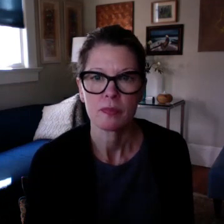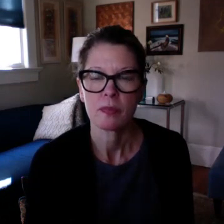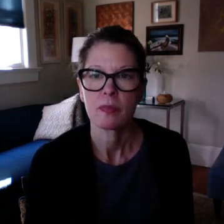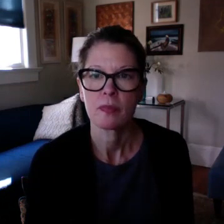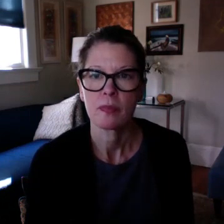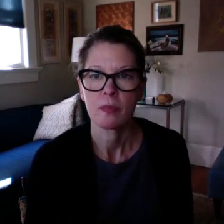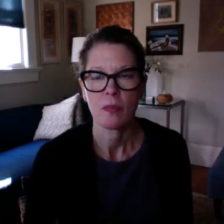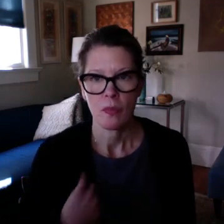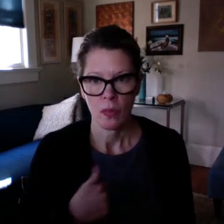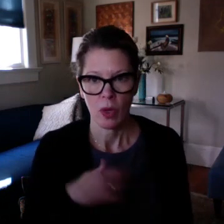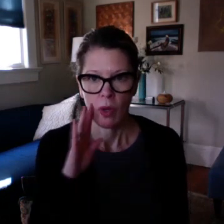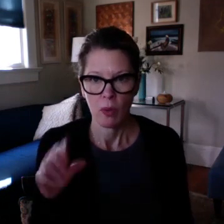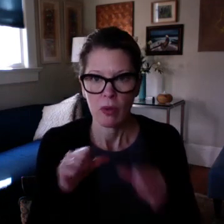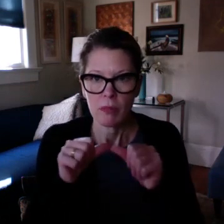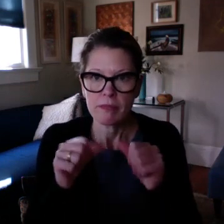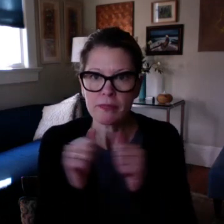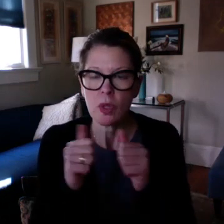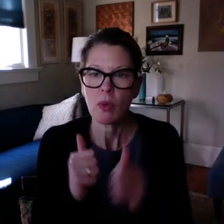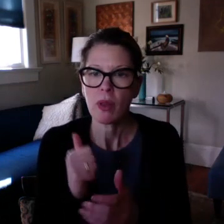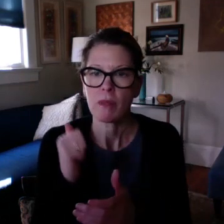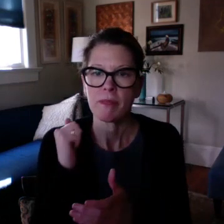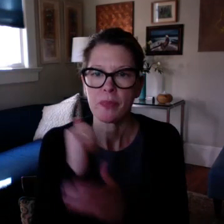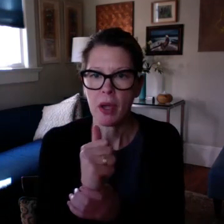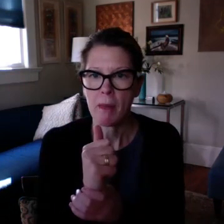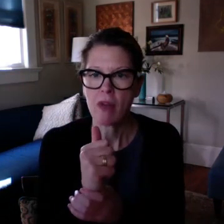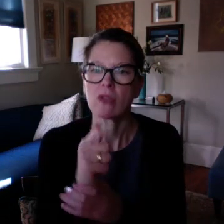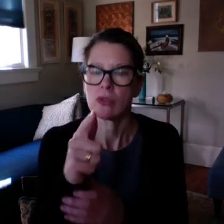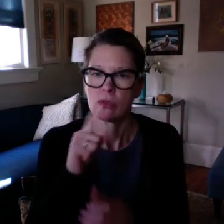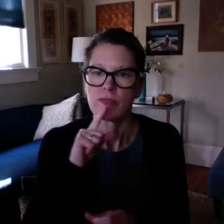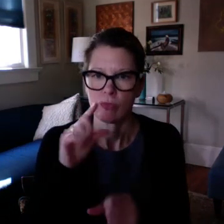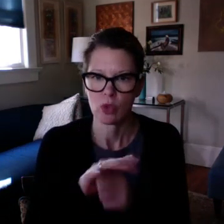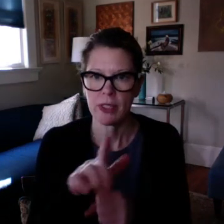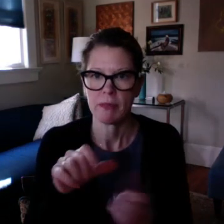We'll continue with the Apostles' Creed on page 120.